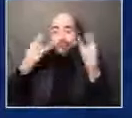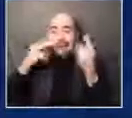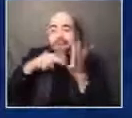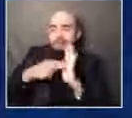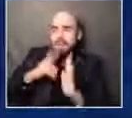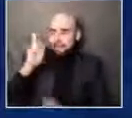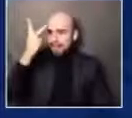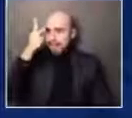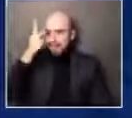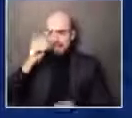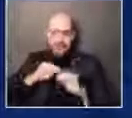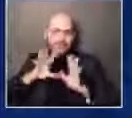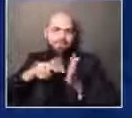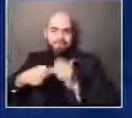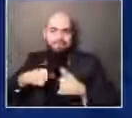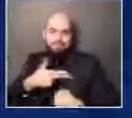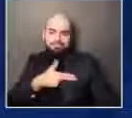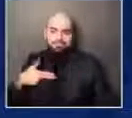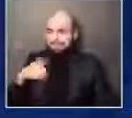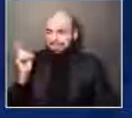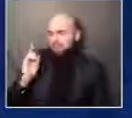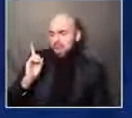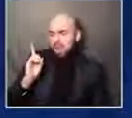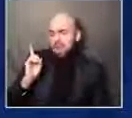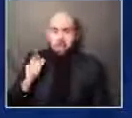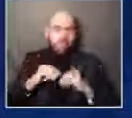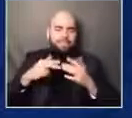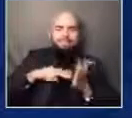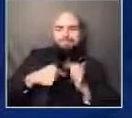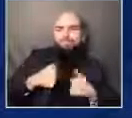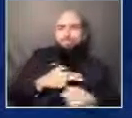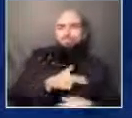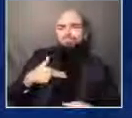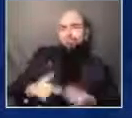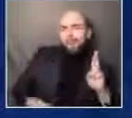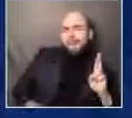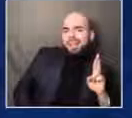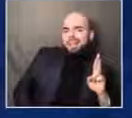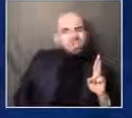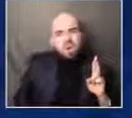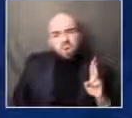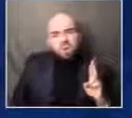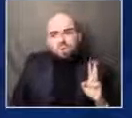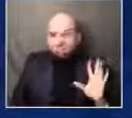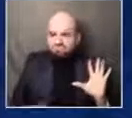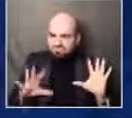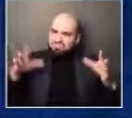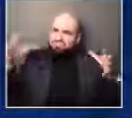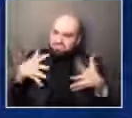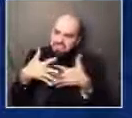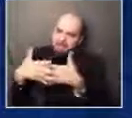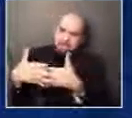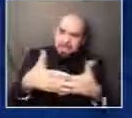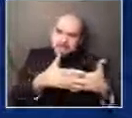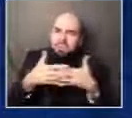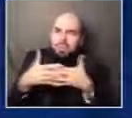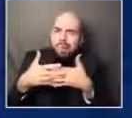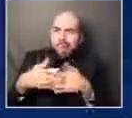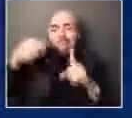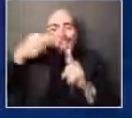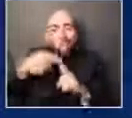together. I want to be very clear. The goal of mask wearing is not to make your life less